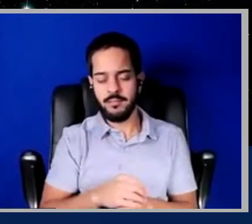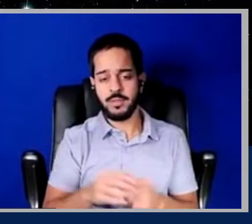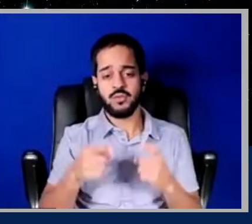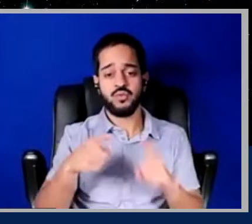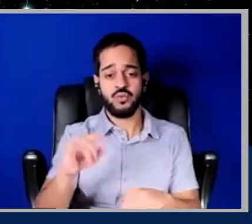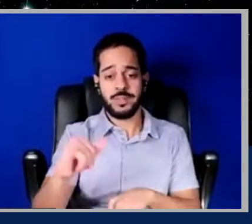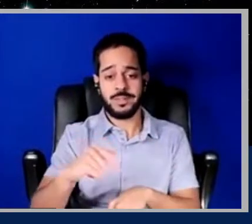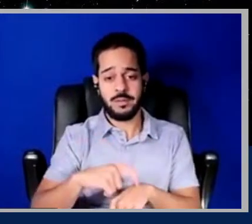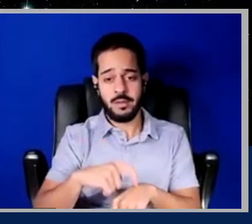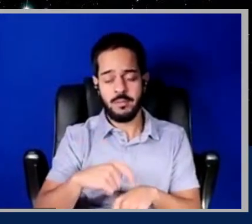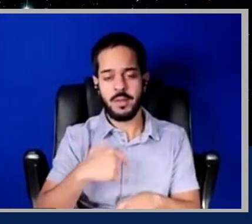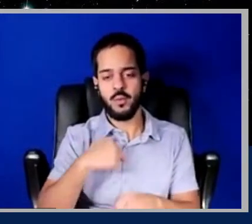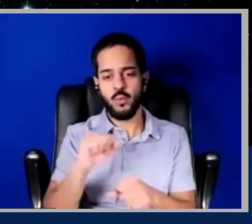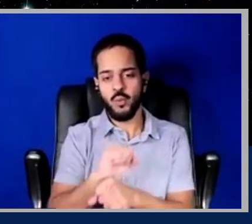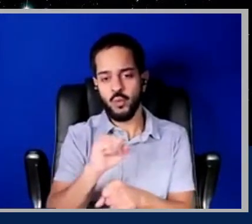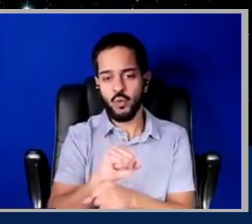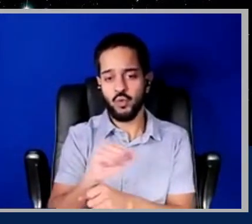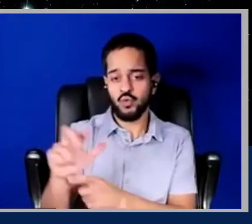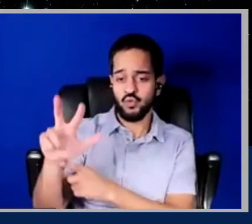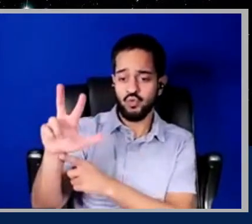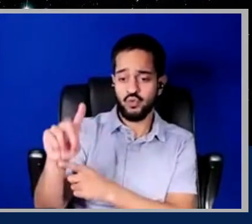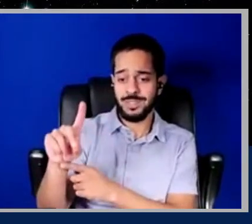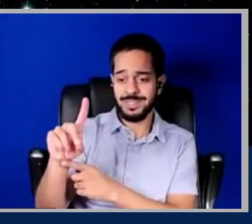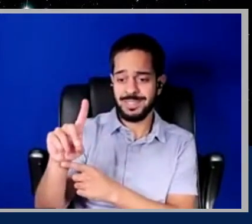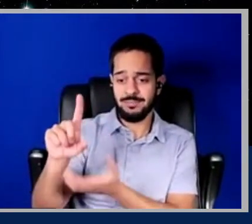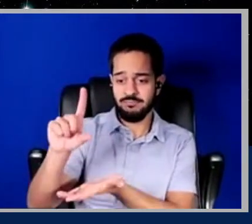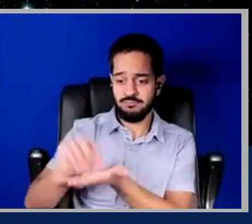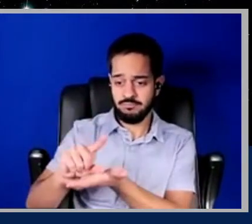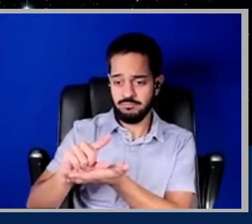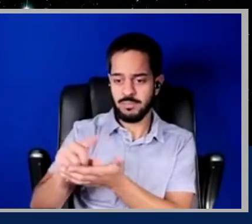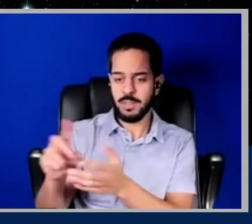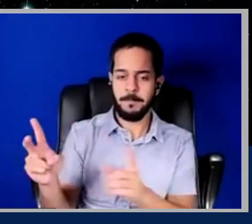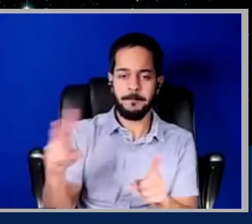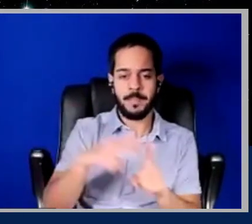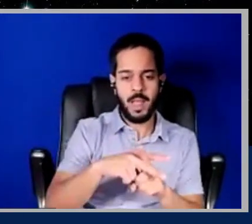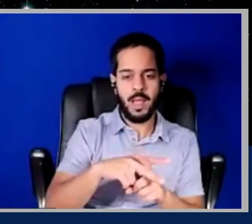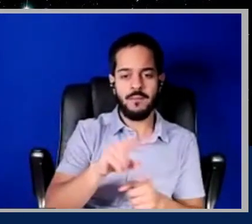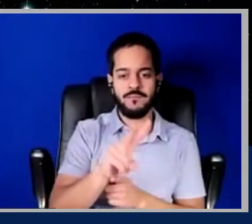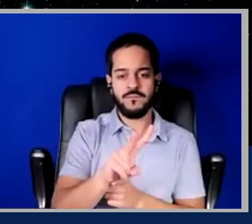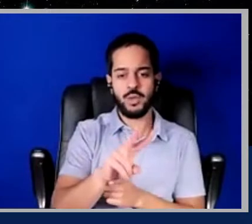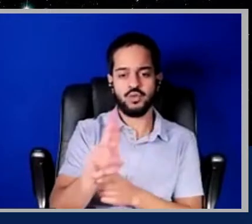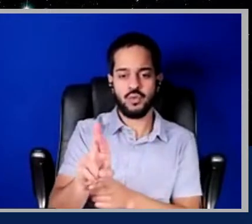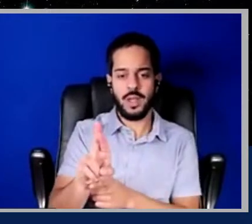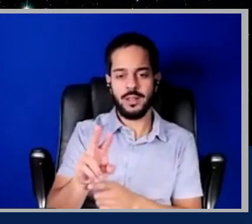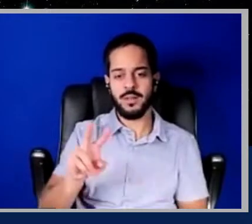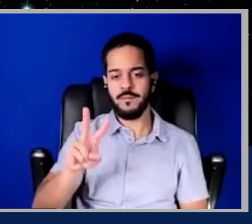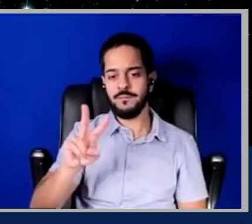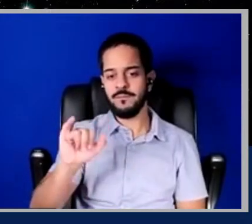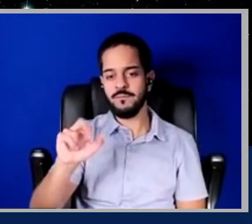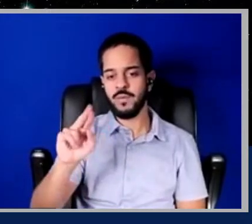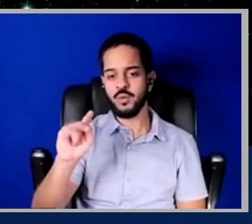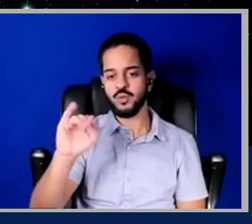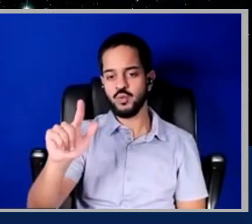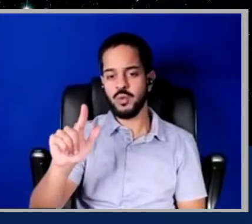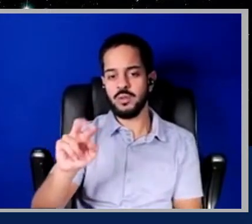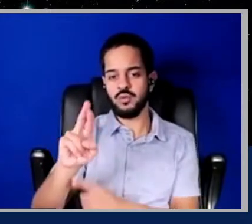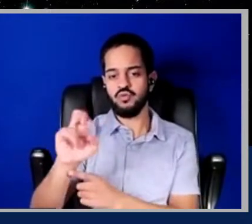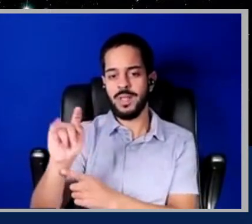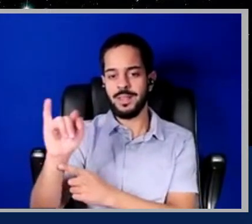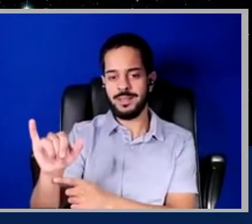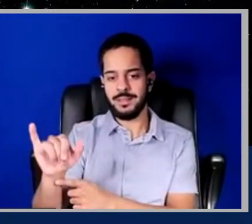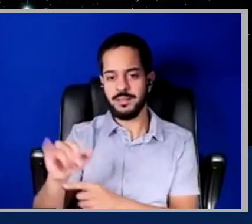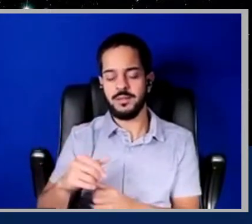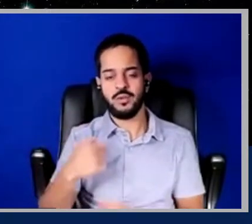some of these 3D data sets and bringing them into virtual reality. And as soon as we did that, we lost the accessibility that we had gained with a 3D